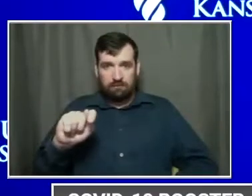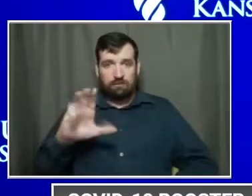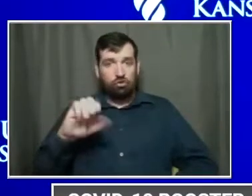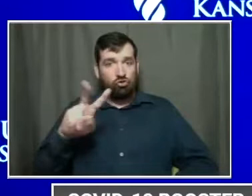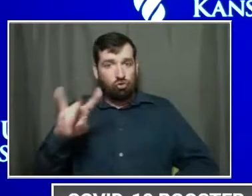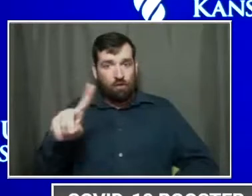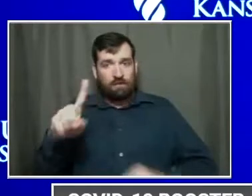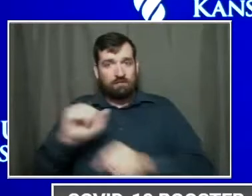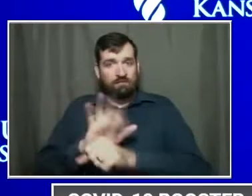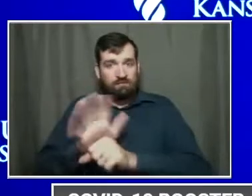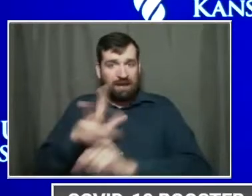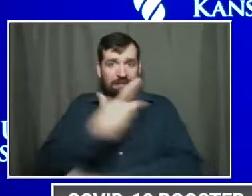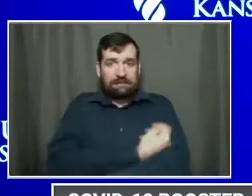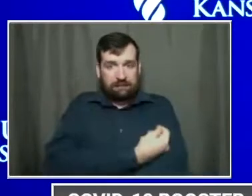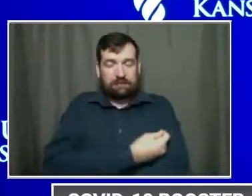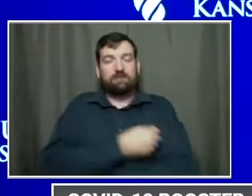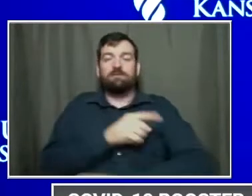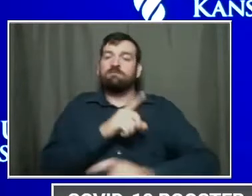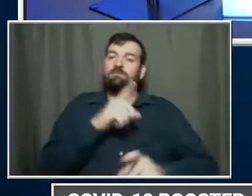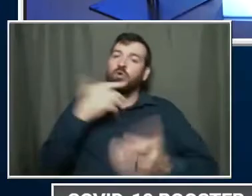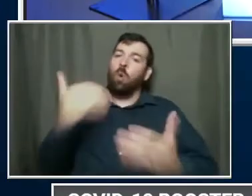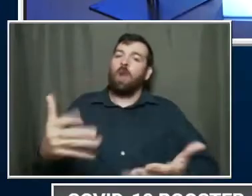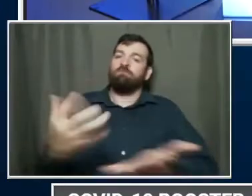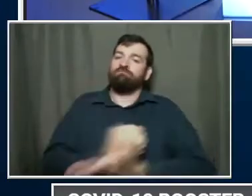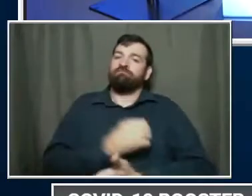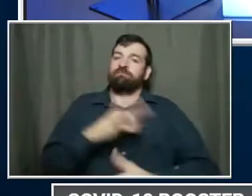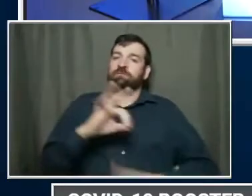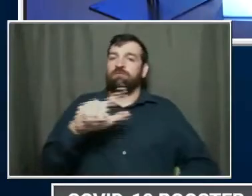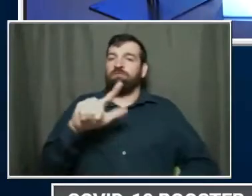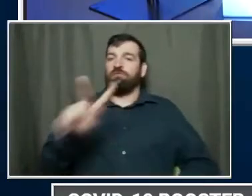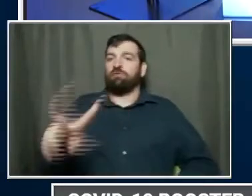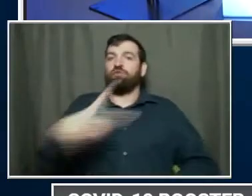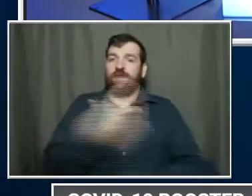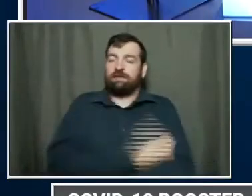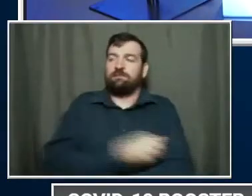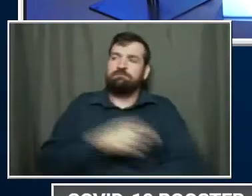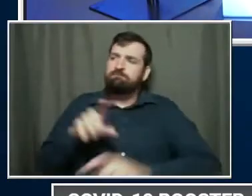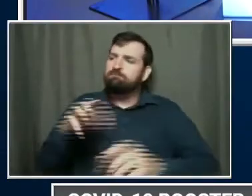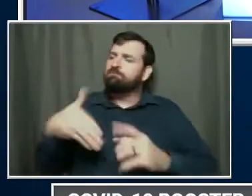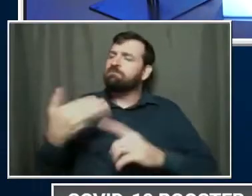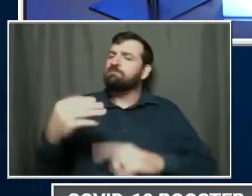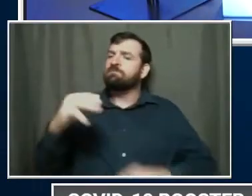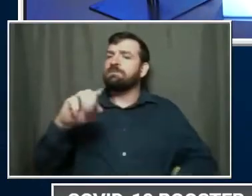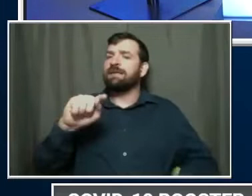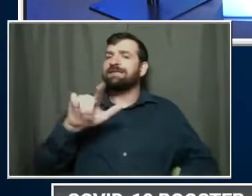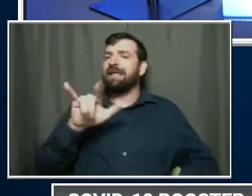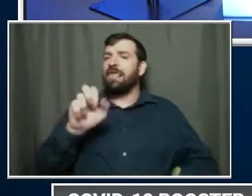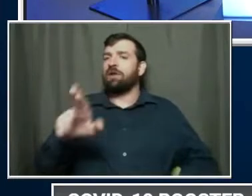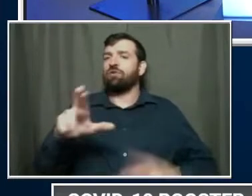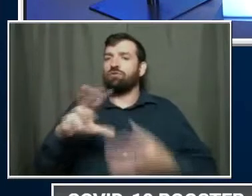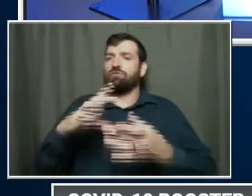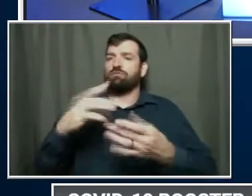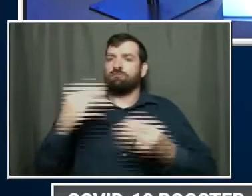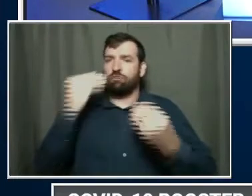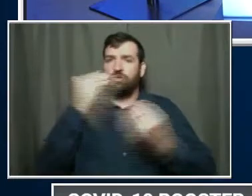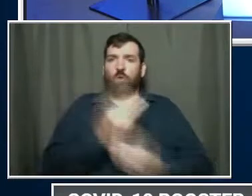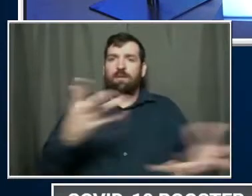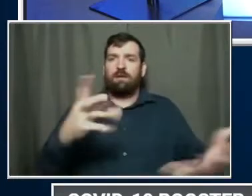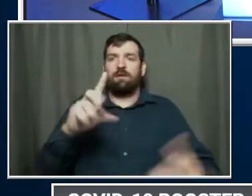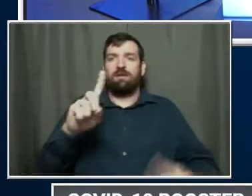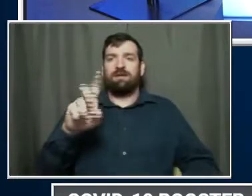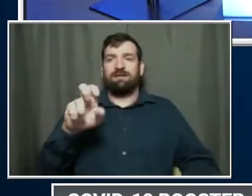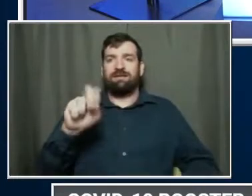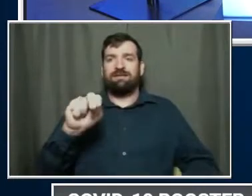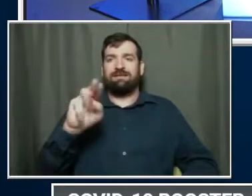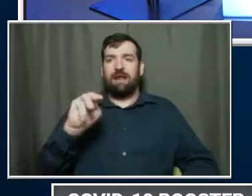seasonal influenza vaccination. And last question I'm going to give to you also. Taylor wants to know, someone told me that Denmark has stopped COVID boosters for those under the age